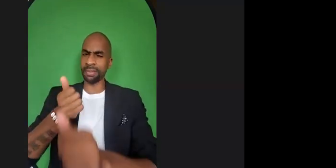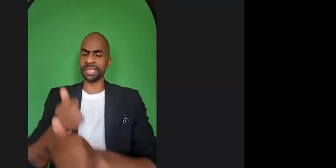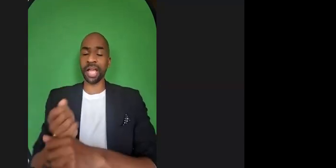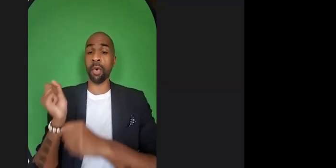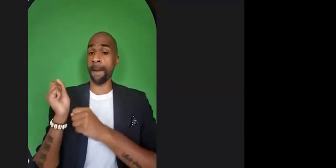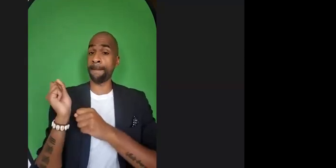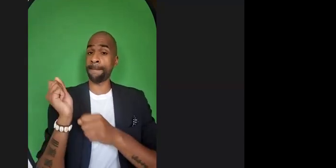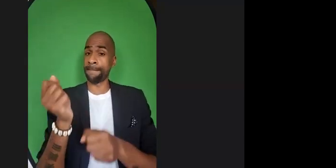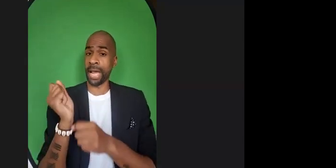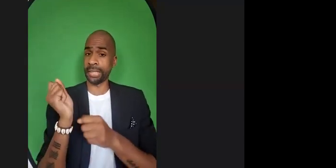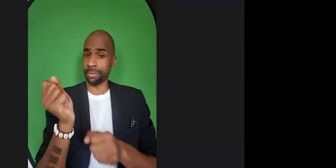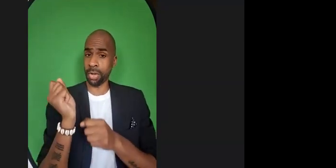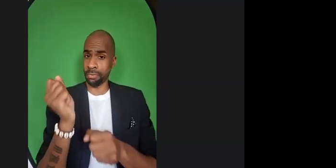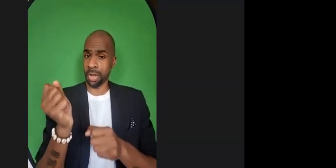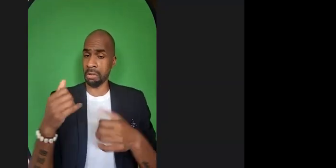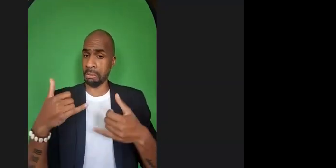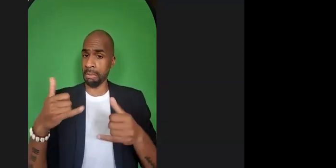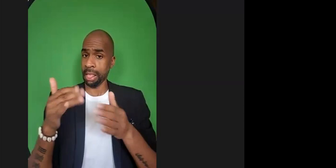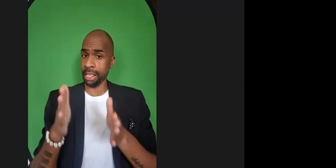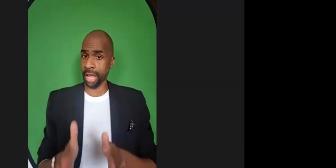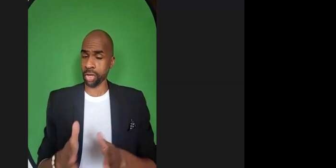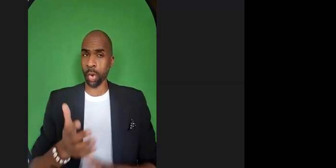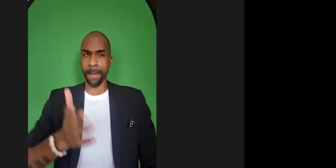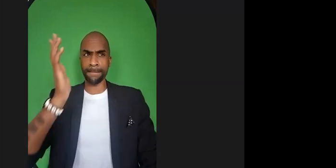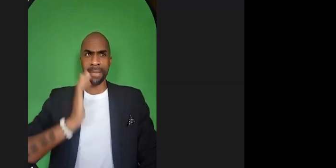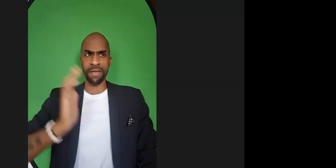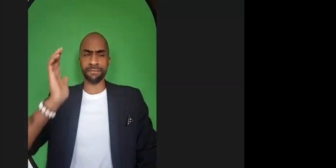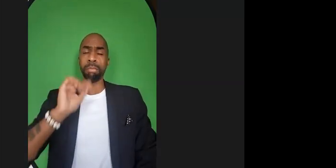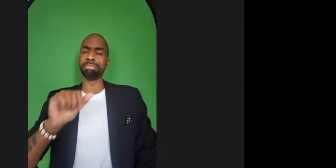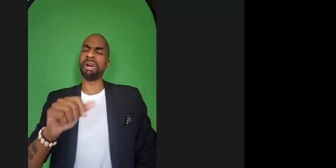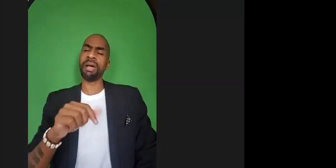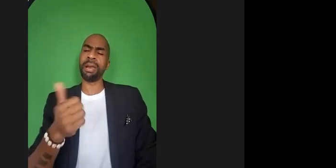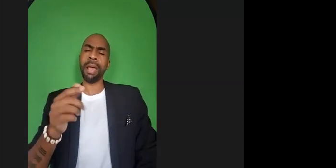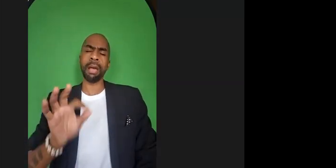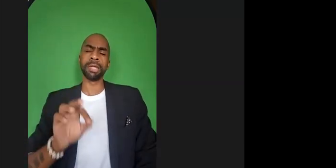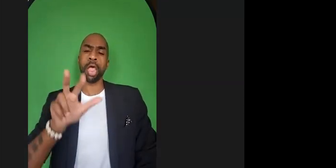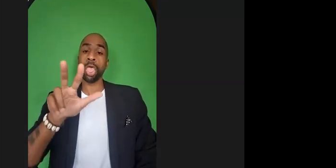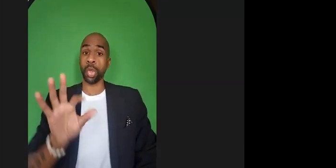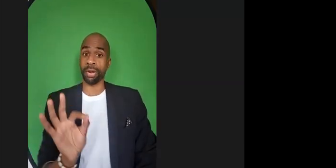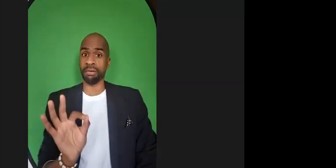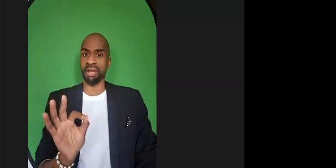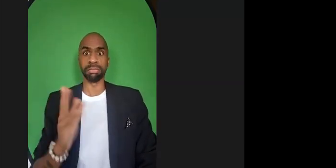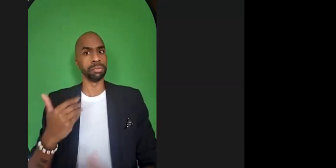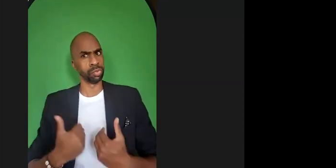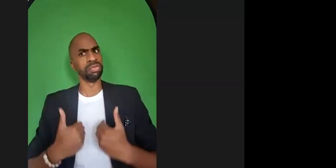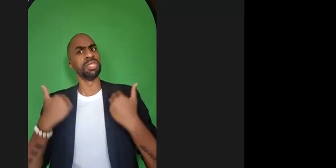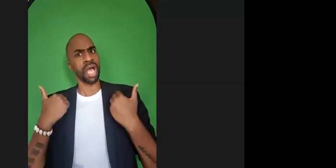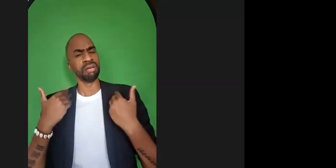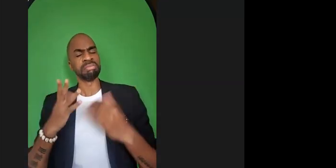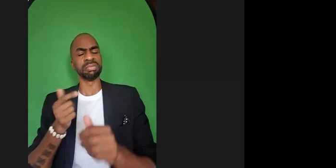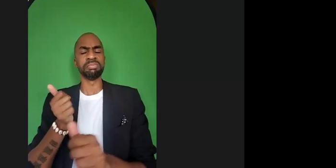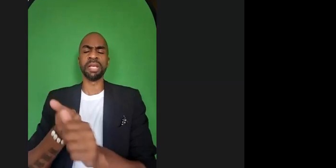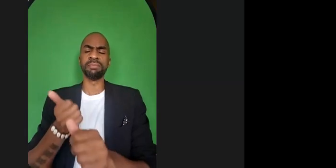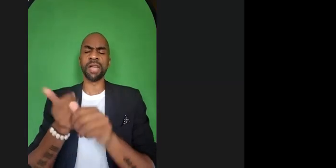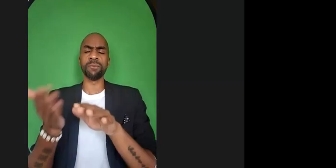illness, diagnosed back in 1939 at a young age. Unfortunately, he died from the disease. Right. And that's where it kind